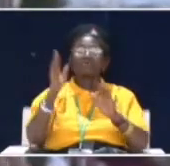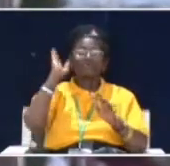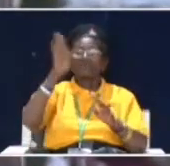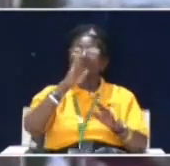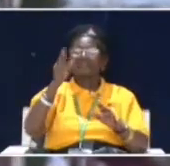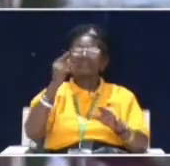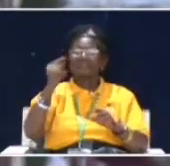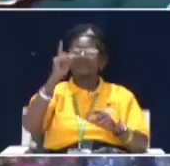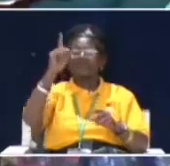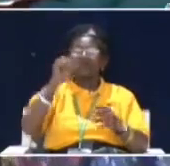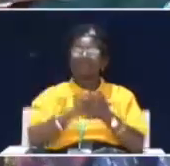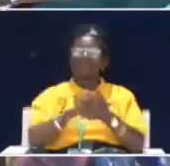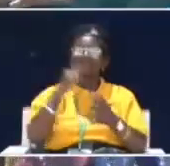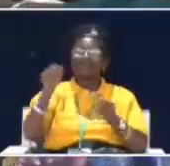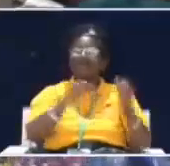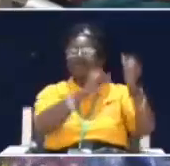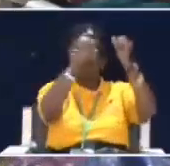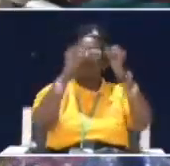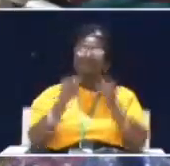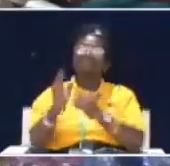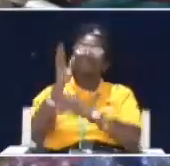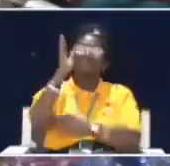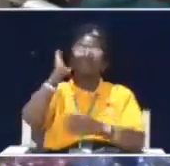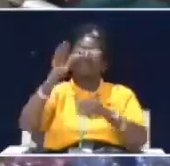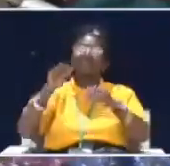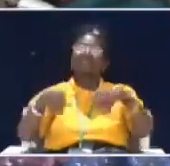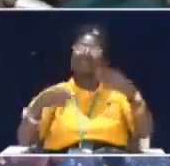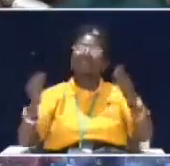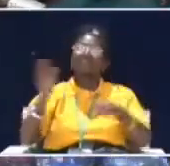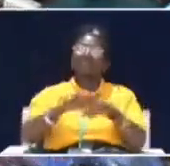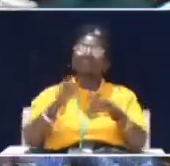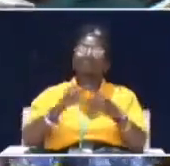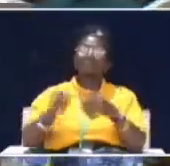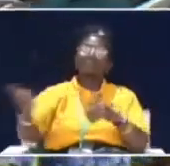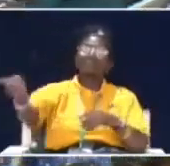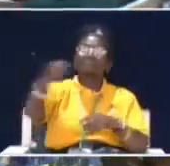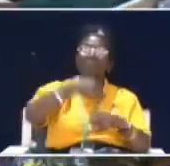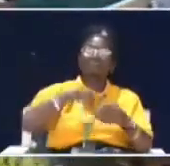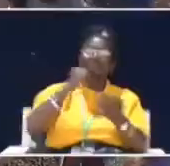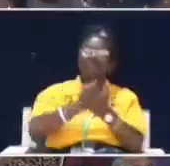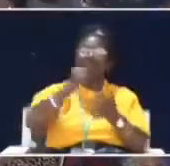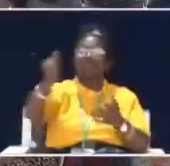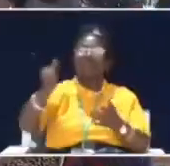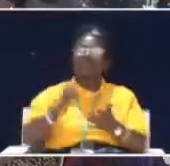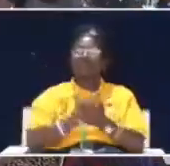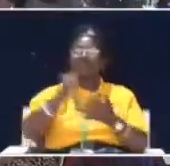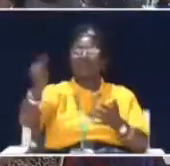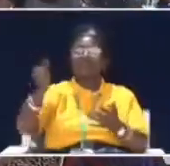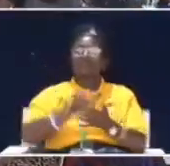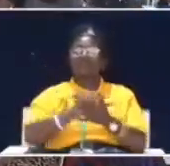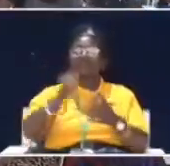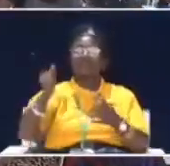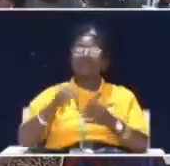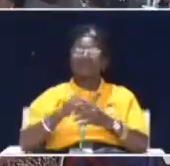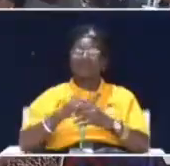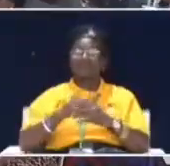Almighty God will give unto you. Amen. Ipo e ni Olorun Olodumare ma fi le